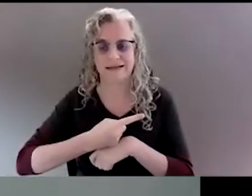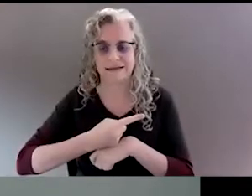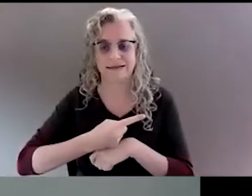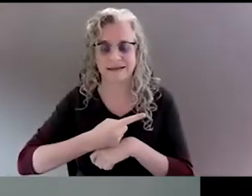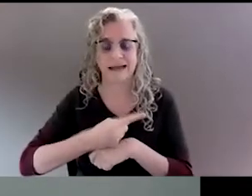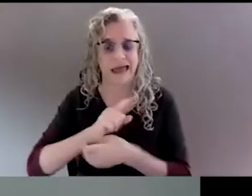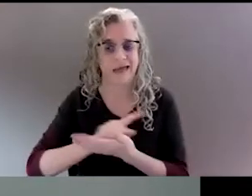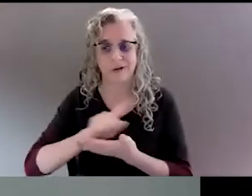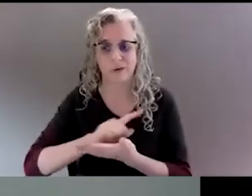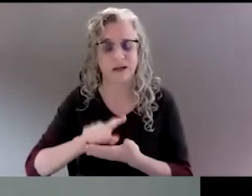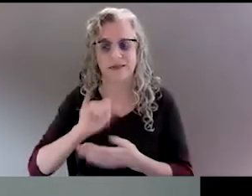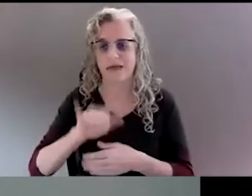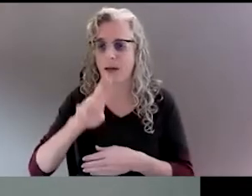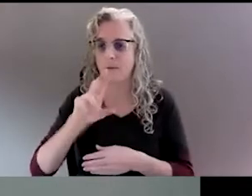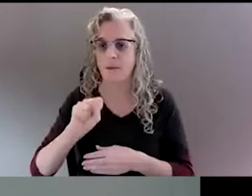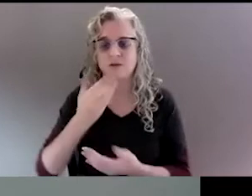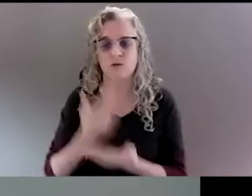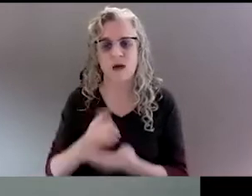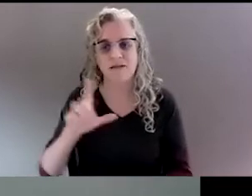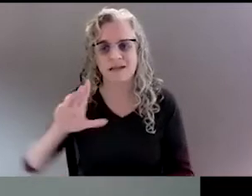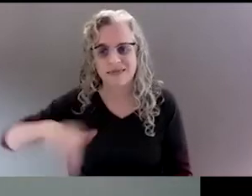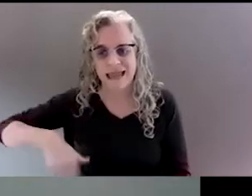to work. So